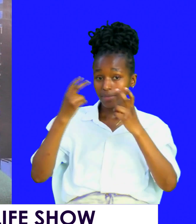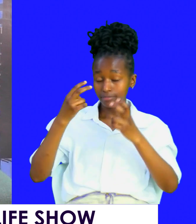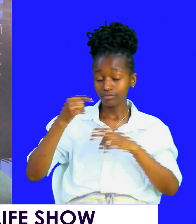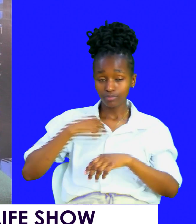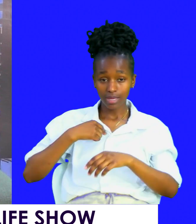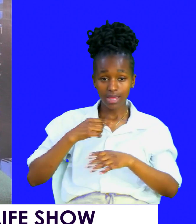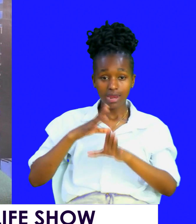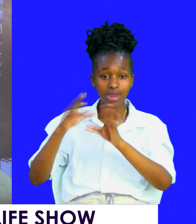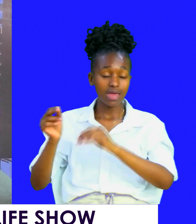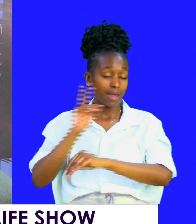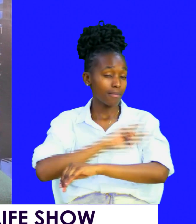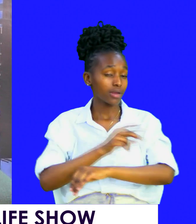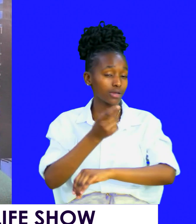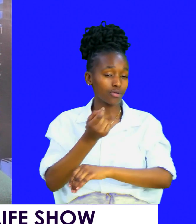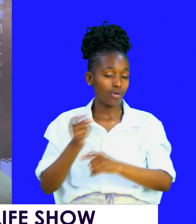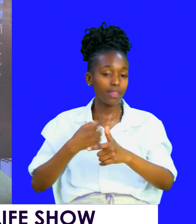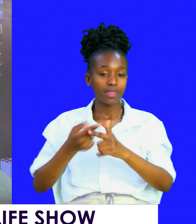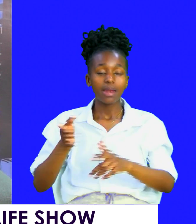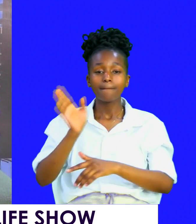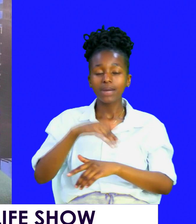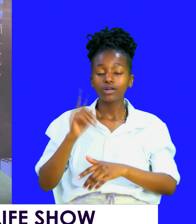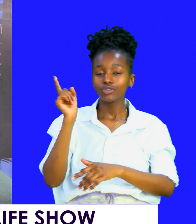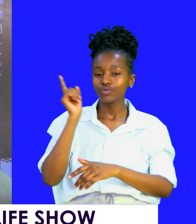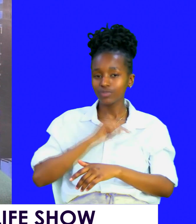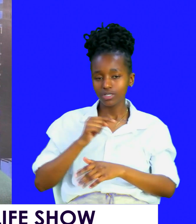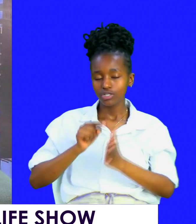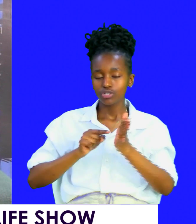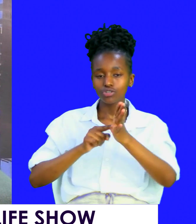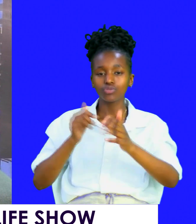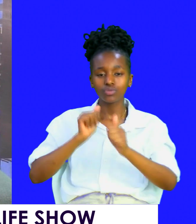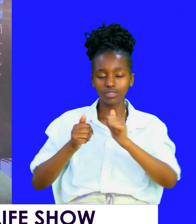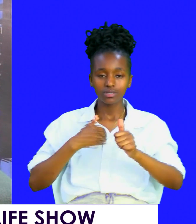back to wind up this topic on the helmet. Protect your mind.